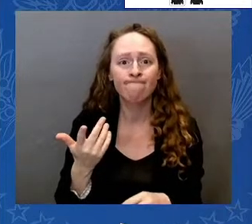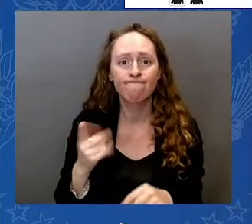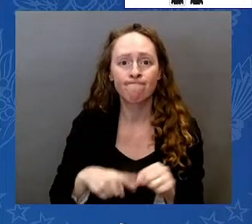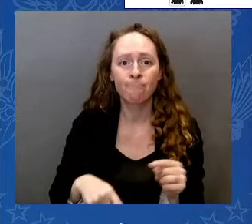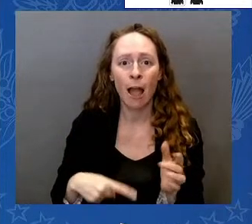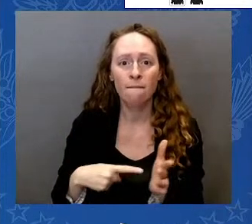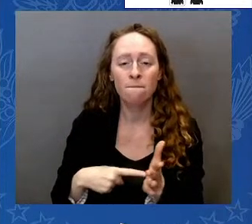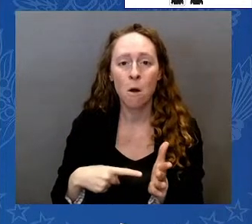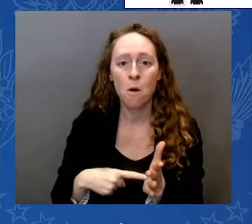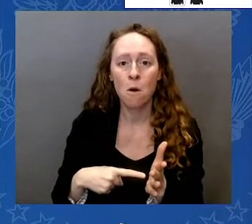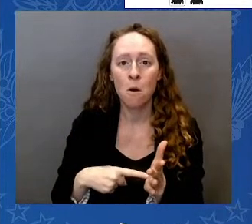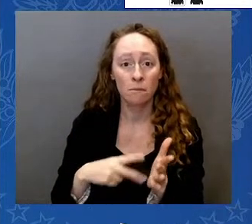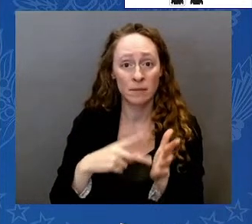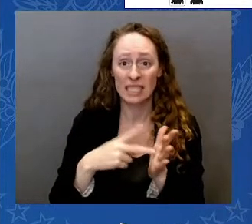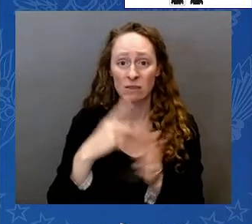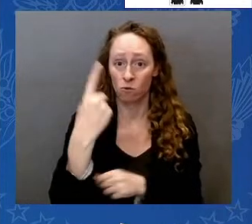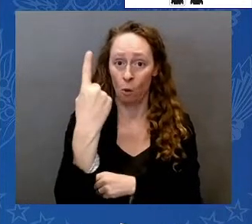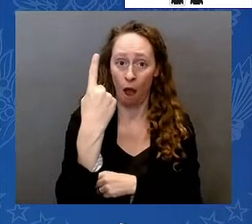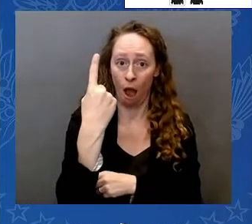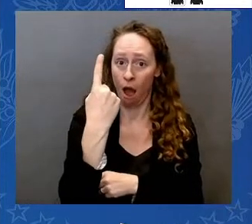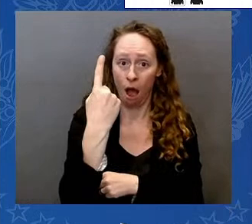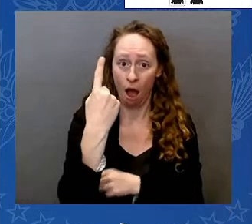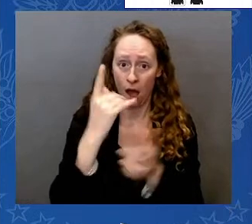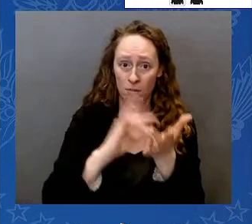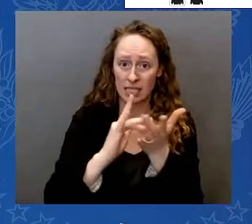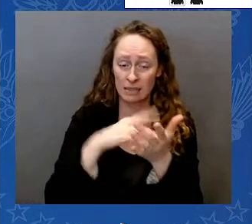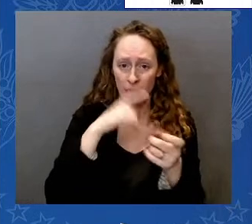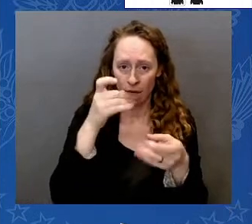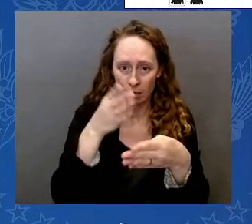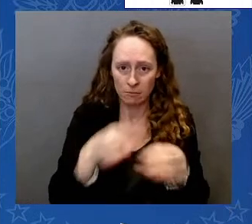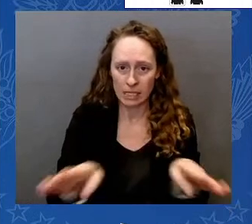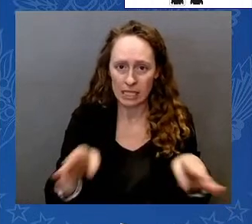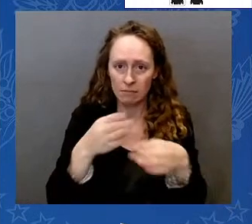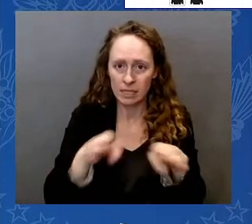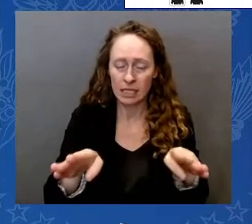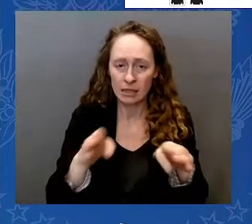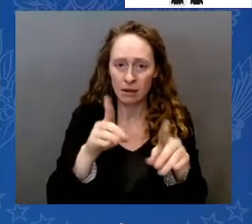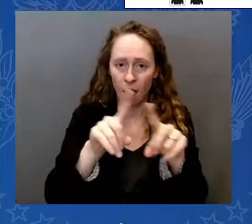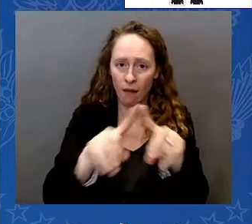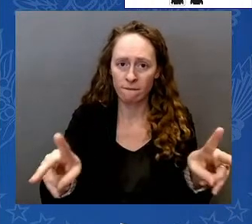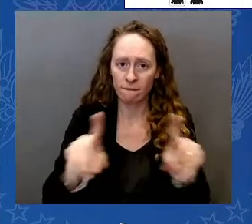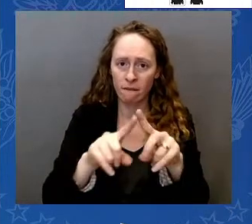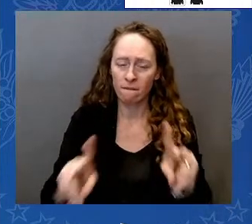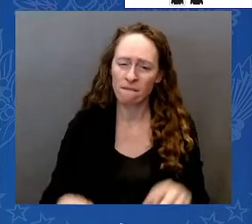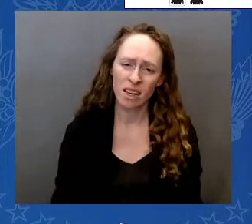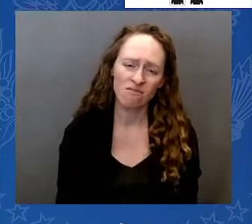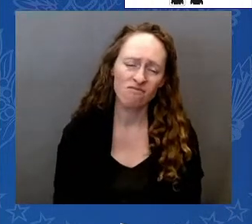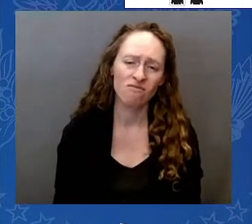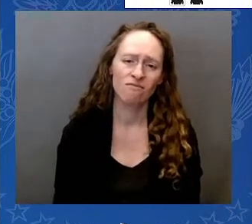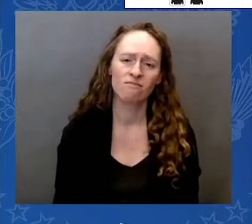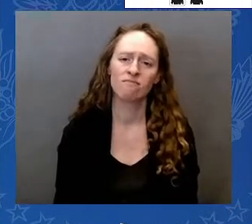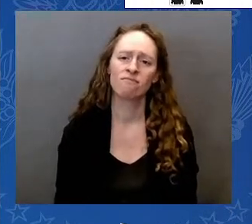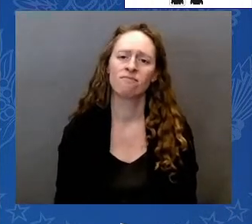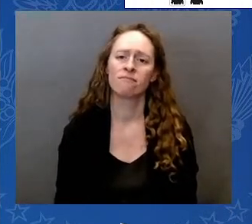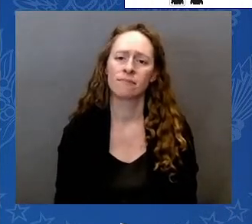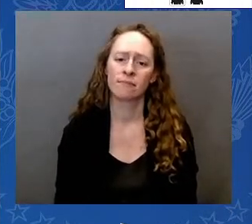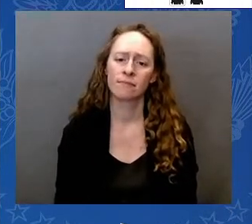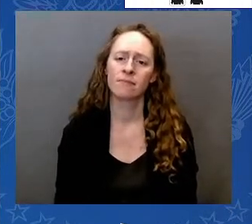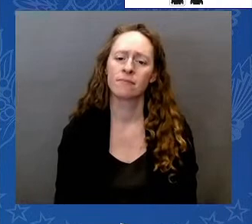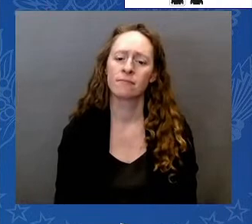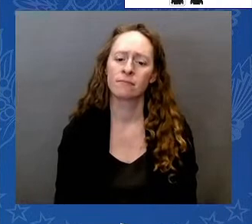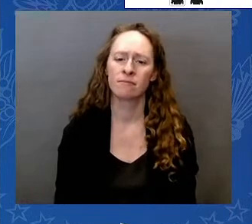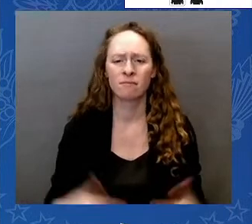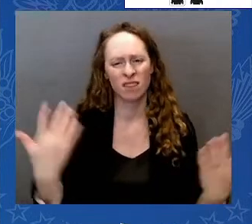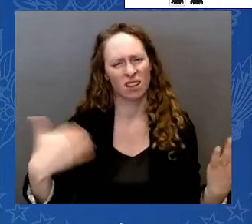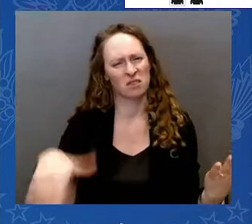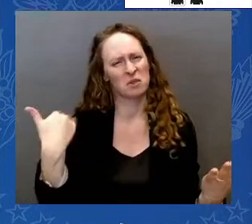And guess what? Well, how do you look at your child knowing that they have type 2 diabetes and there's nothing you can do